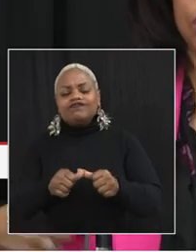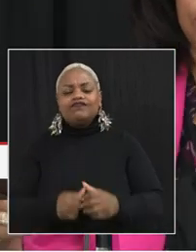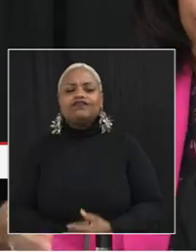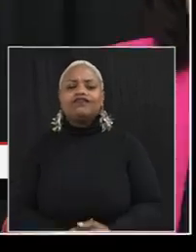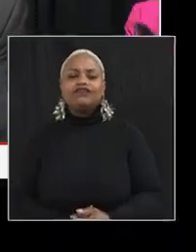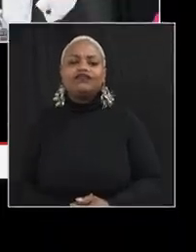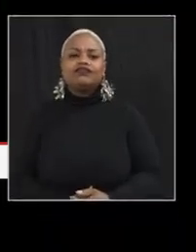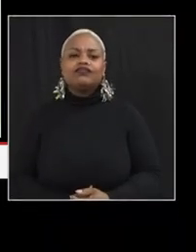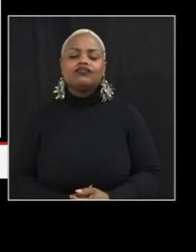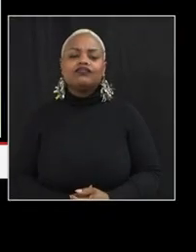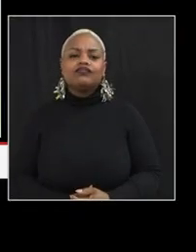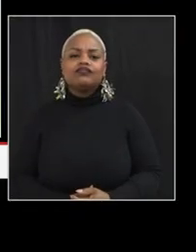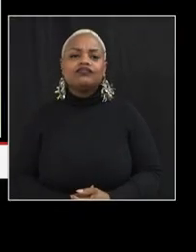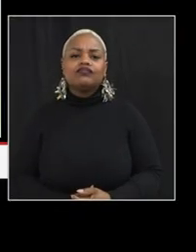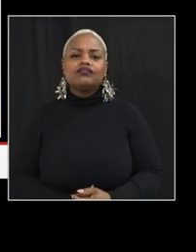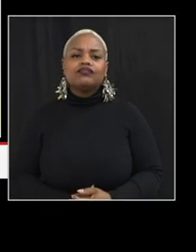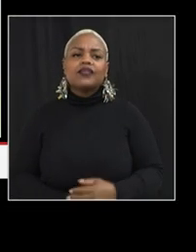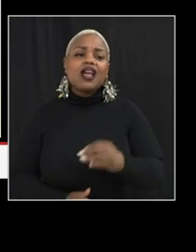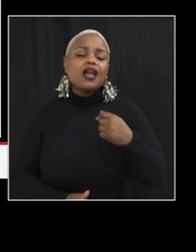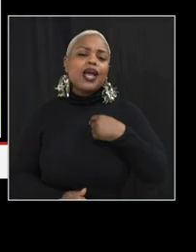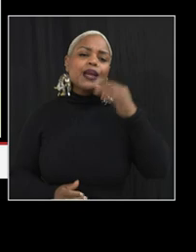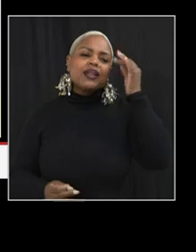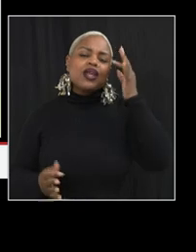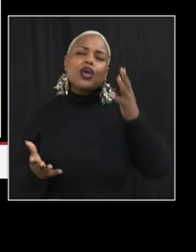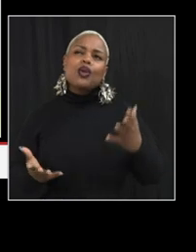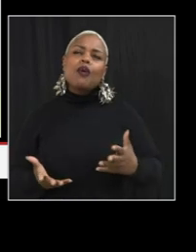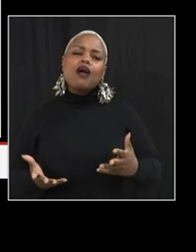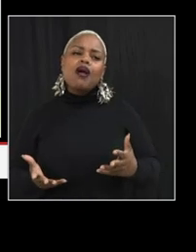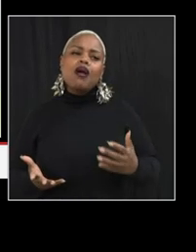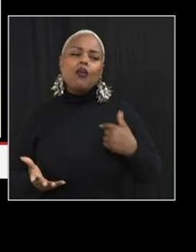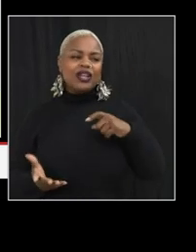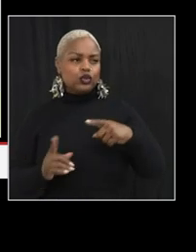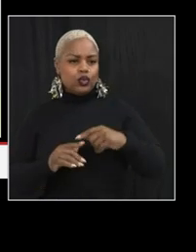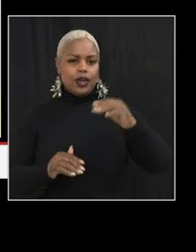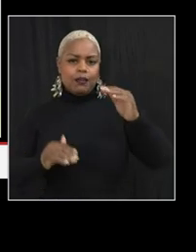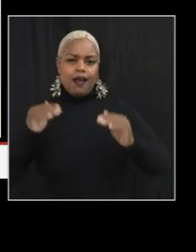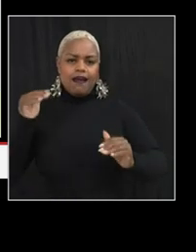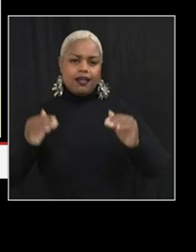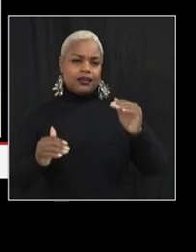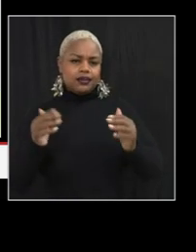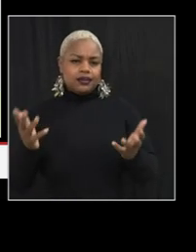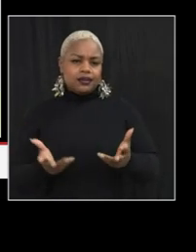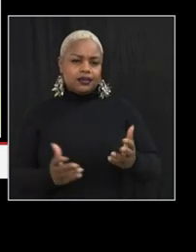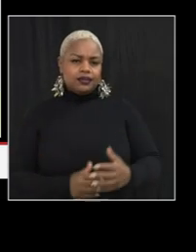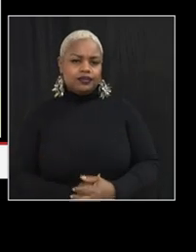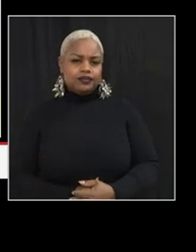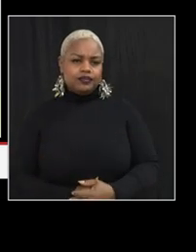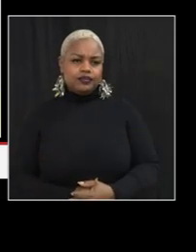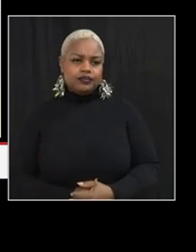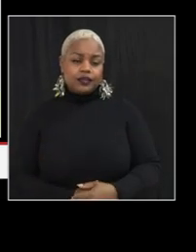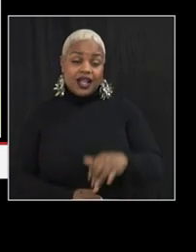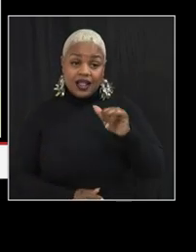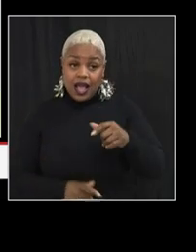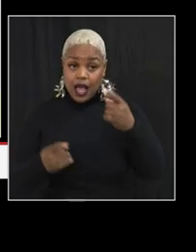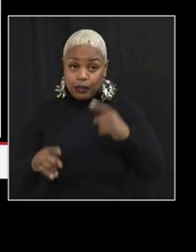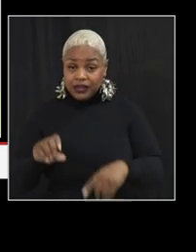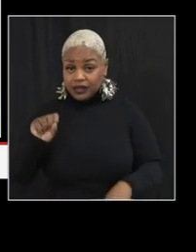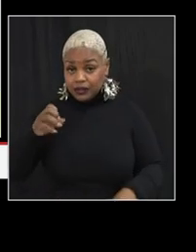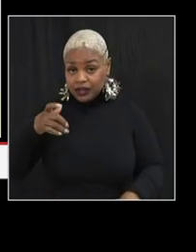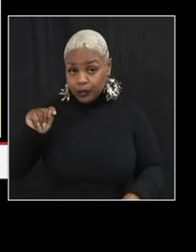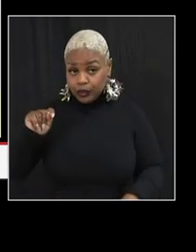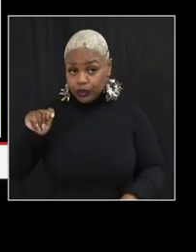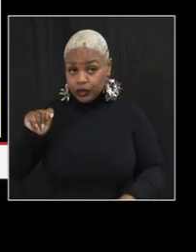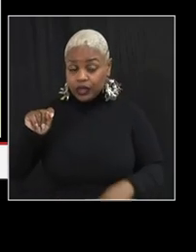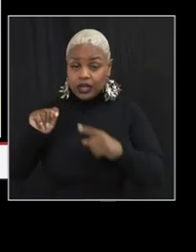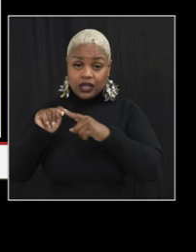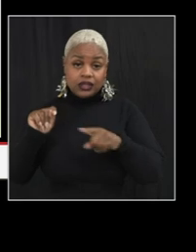is the revenues that we have to balance against. That takes place really 3 times. September, December, we get our revenue